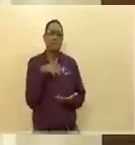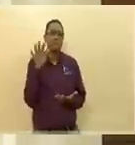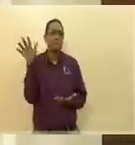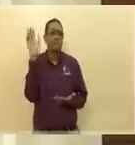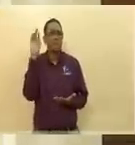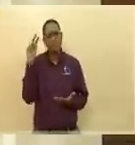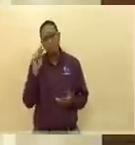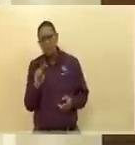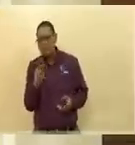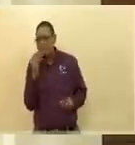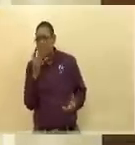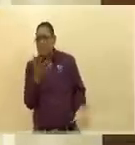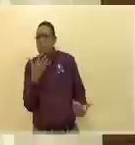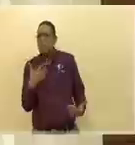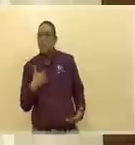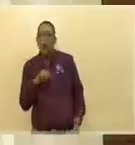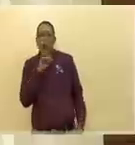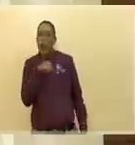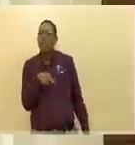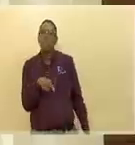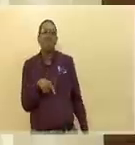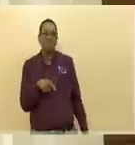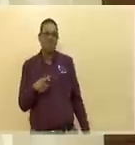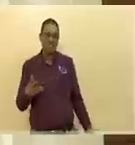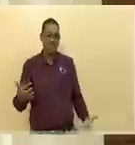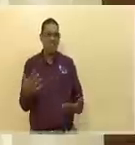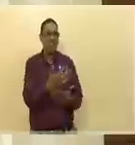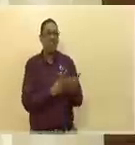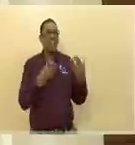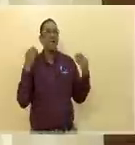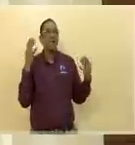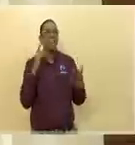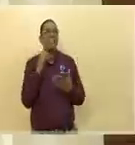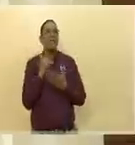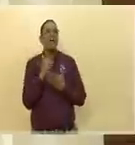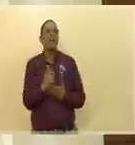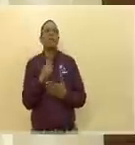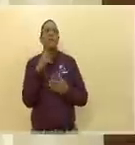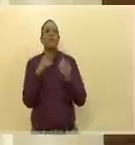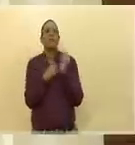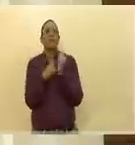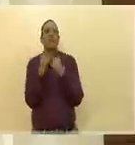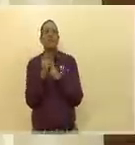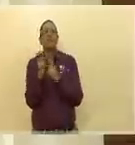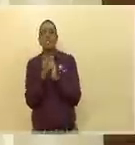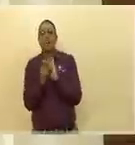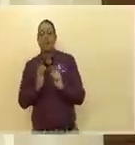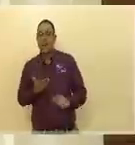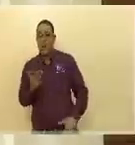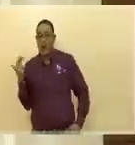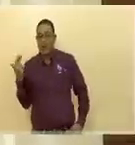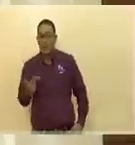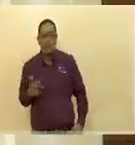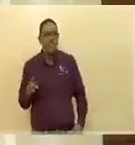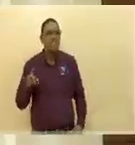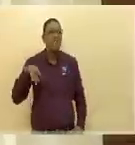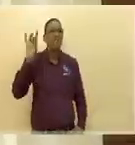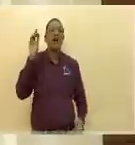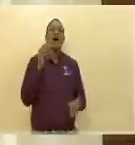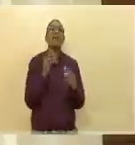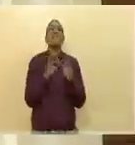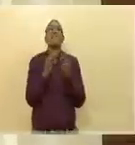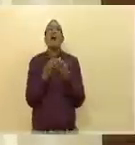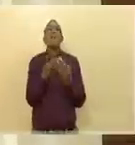want to look at this treasure trove of information to help to reconstruct our history, to find lost loved